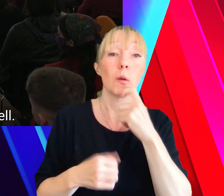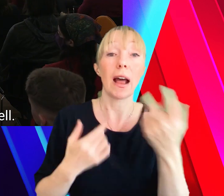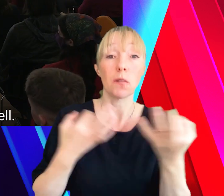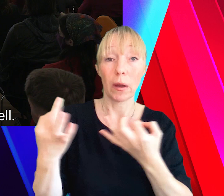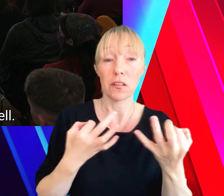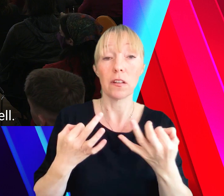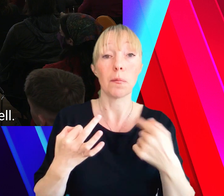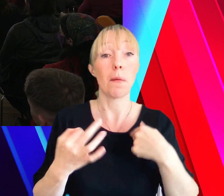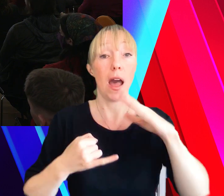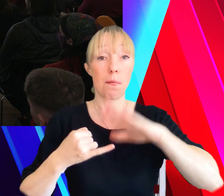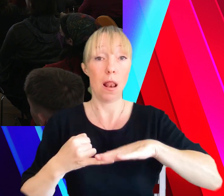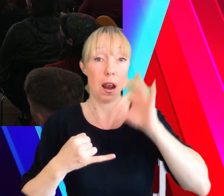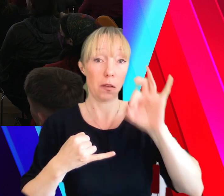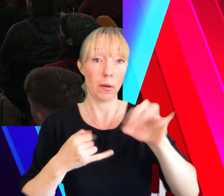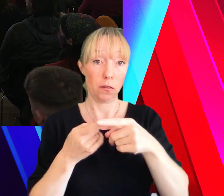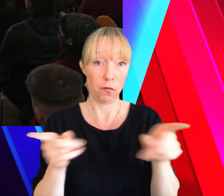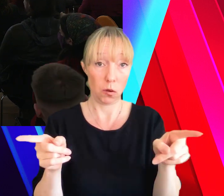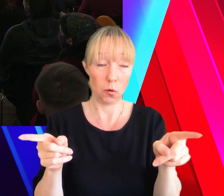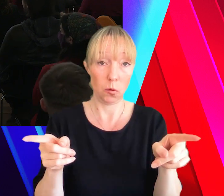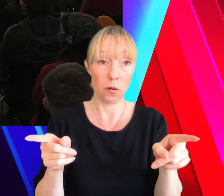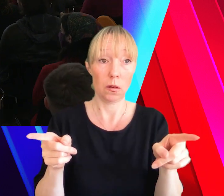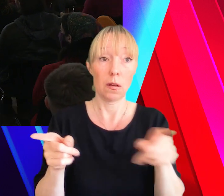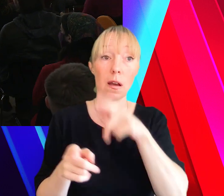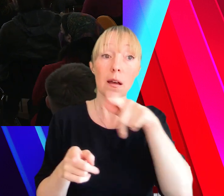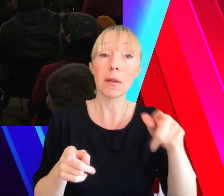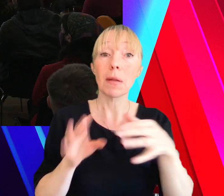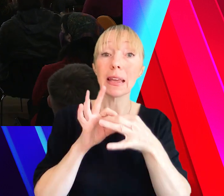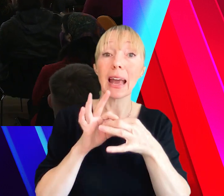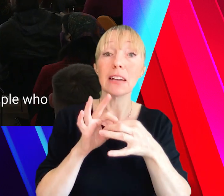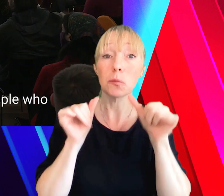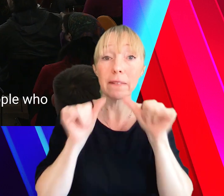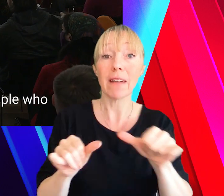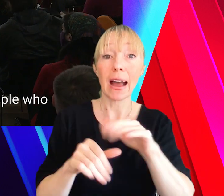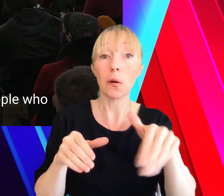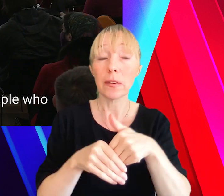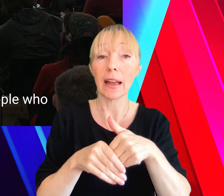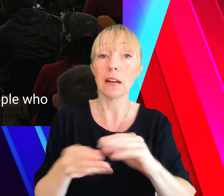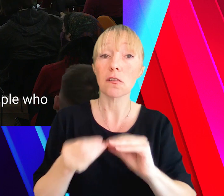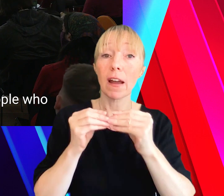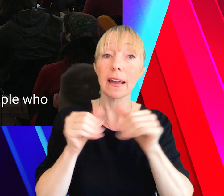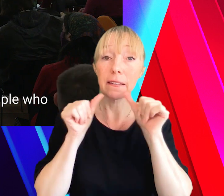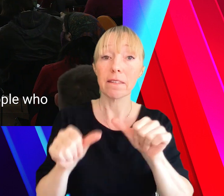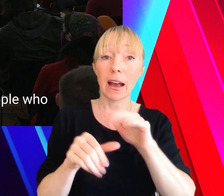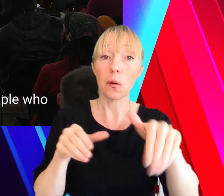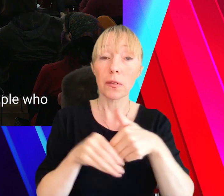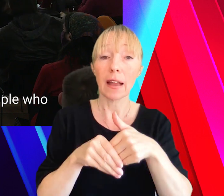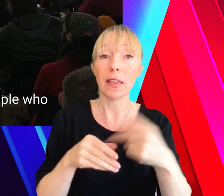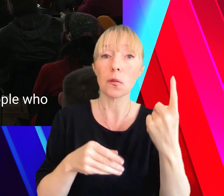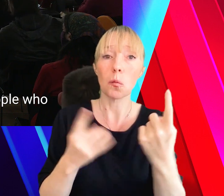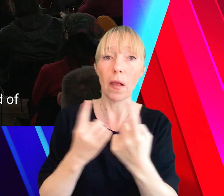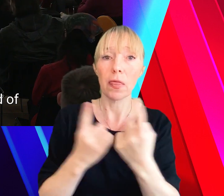go to questions in a second as well, but I think for like my last question to you was like, as people who engage with fan content, people who make